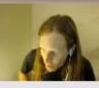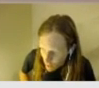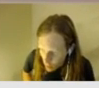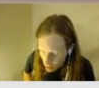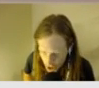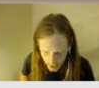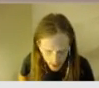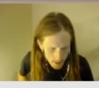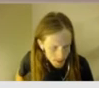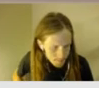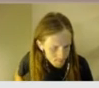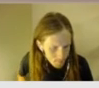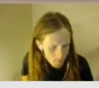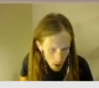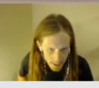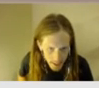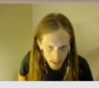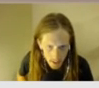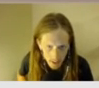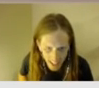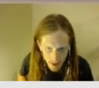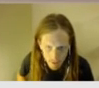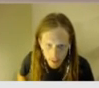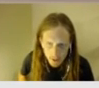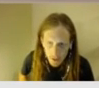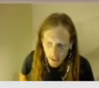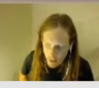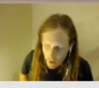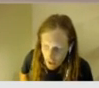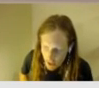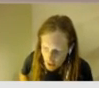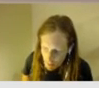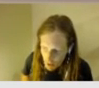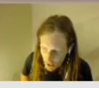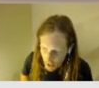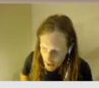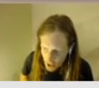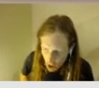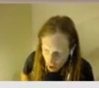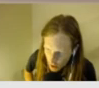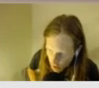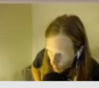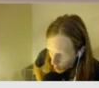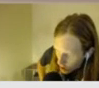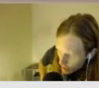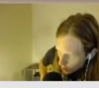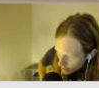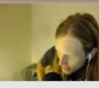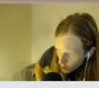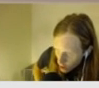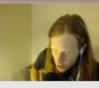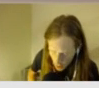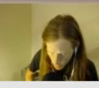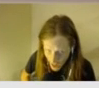way of approaching marketing and life, and so he did a talk a long time ago, a TED